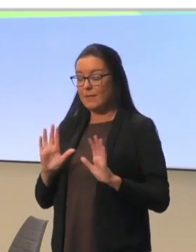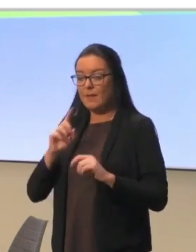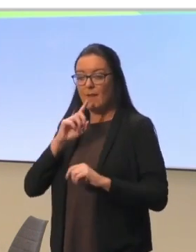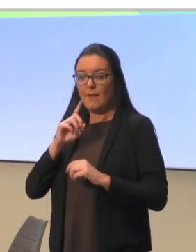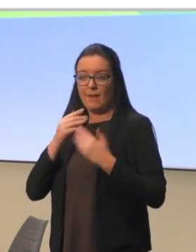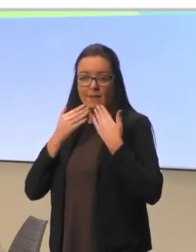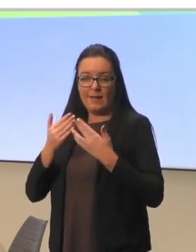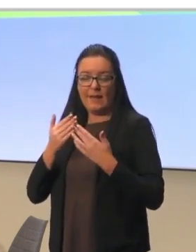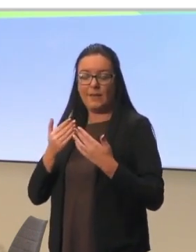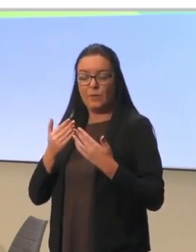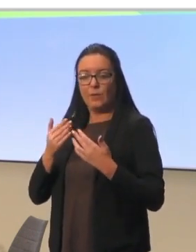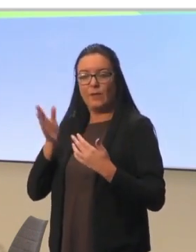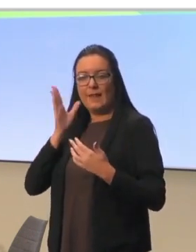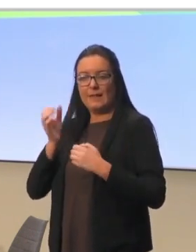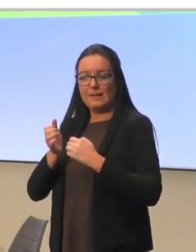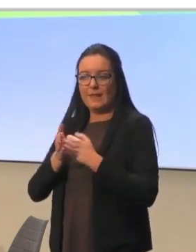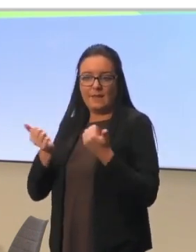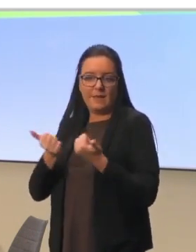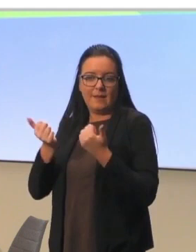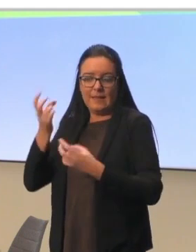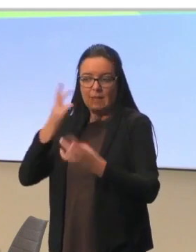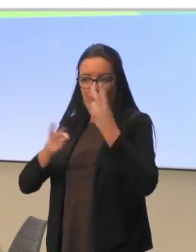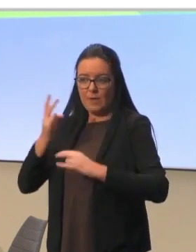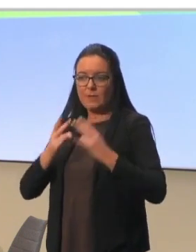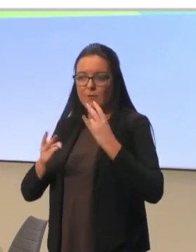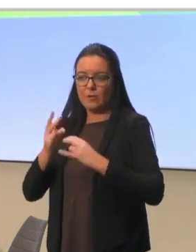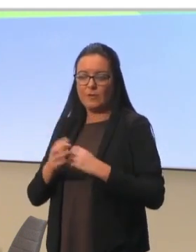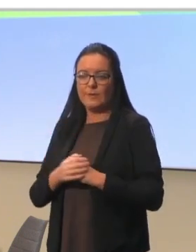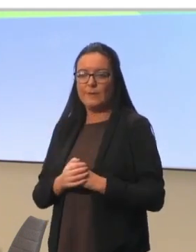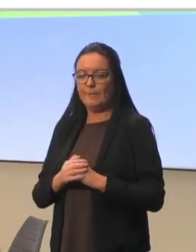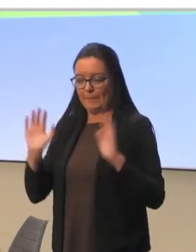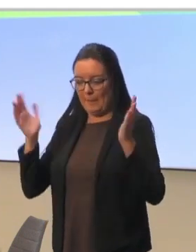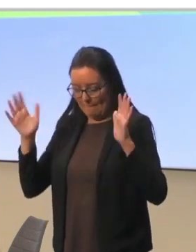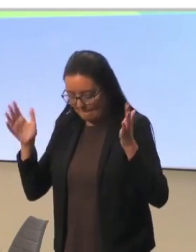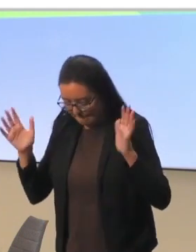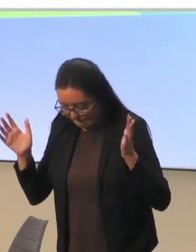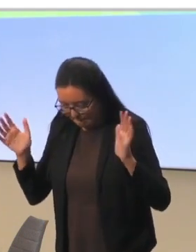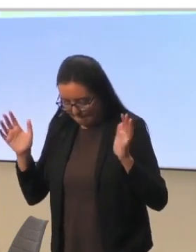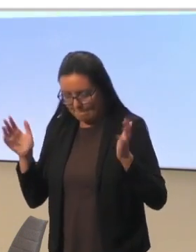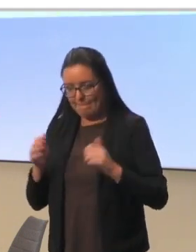listening, and if you have any questions, we'll take them after us. Thanks a million.